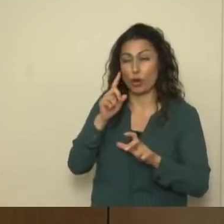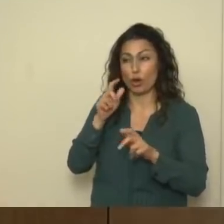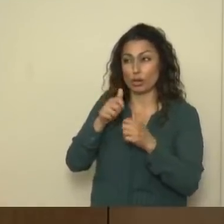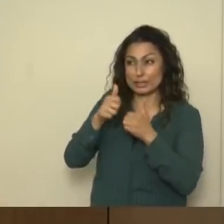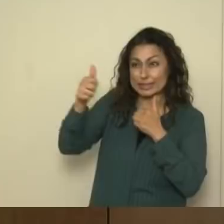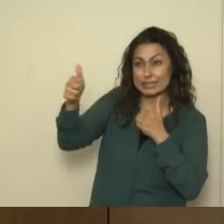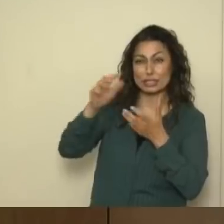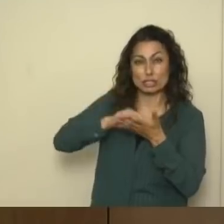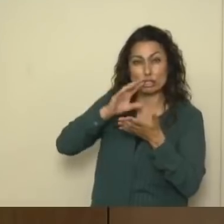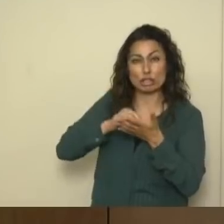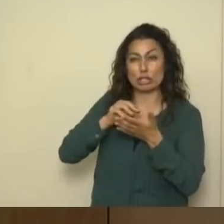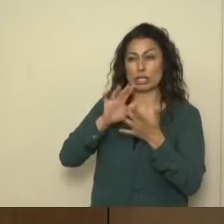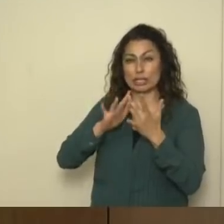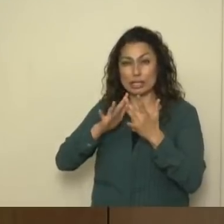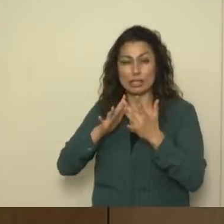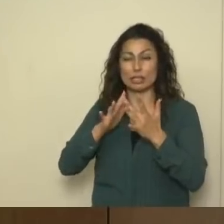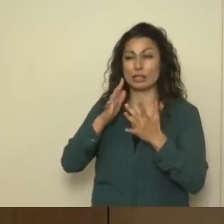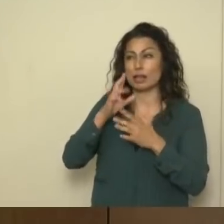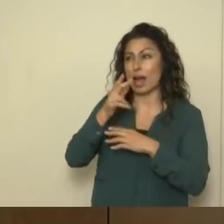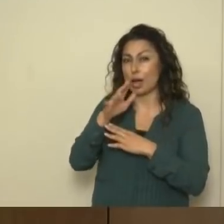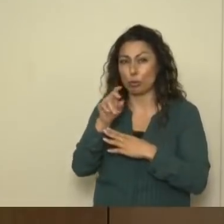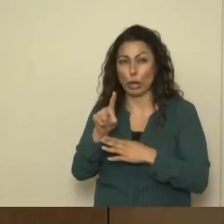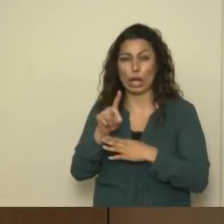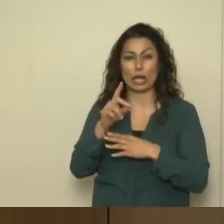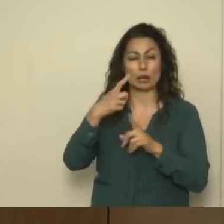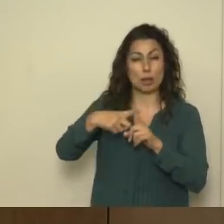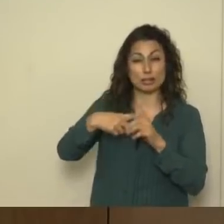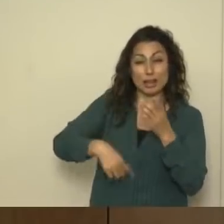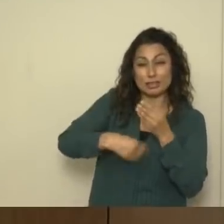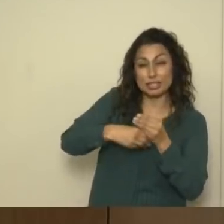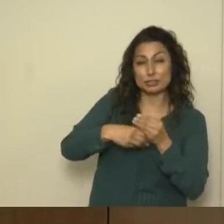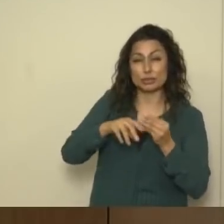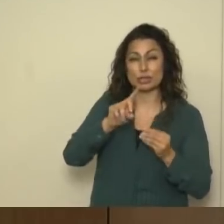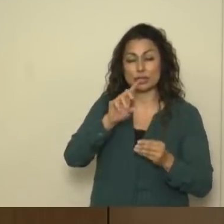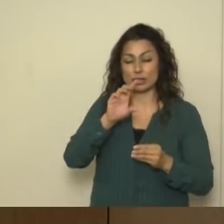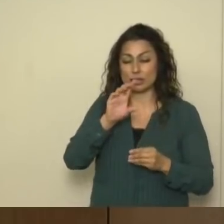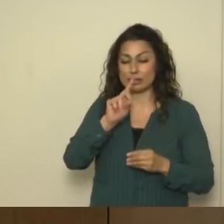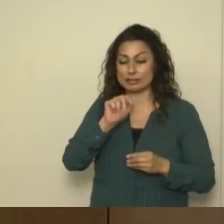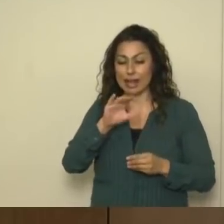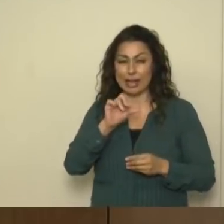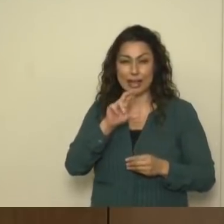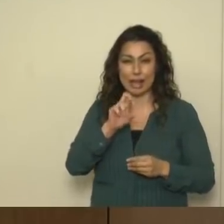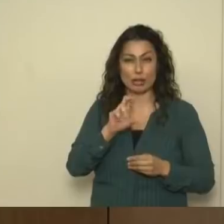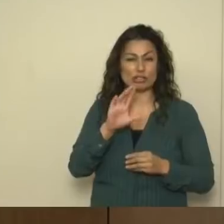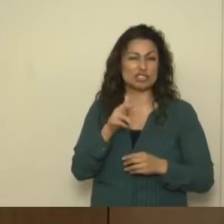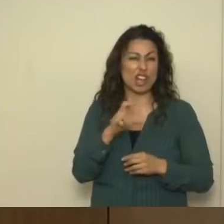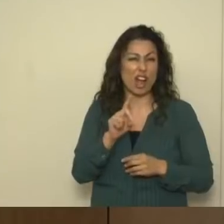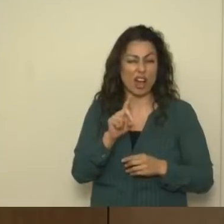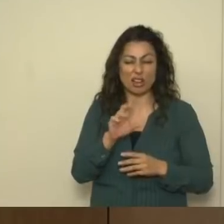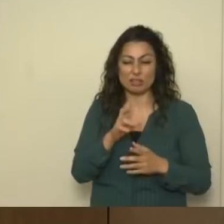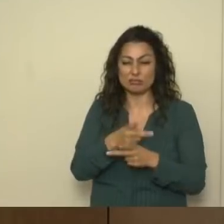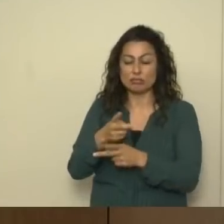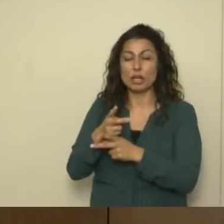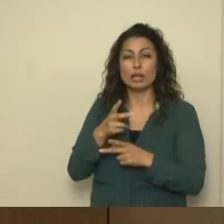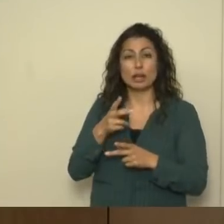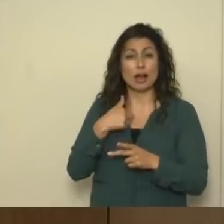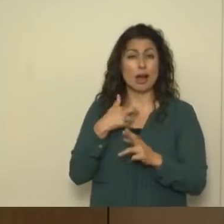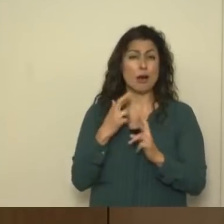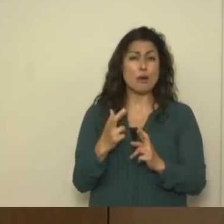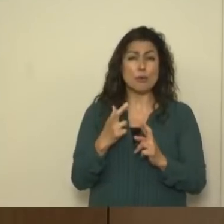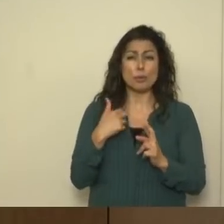and hybrid models and additional daycare, all childcare, all the things that are required? I hope we're going to be